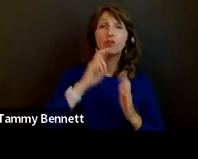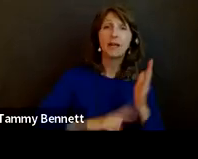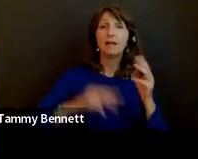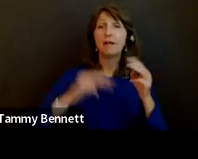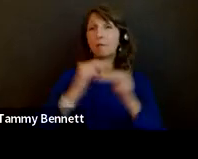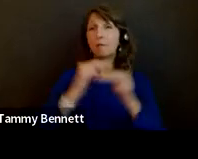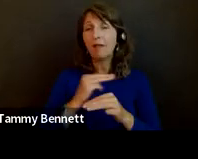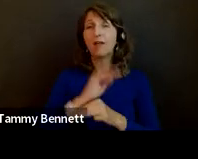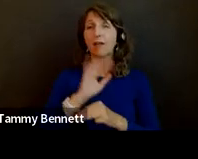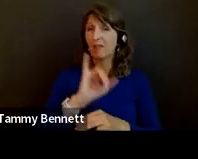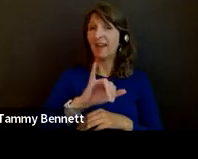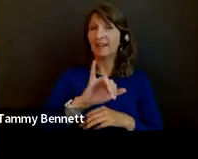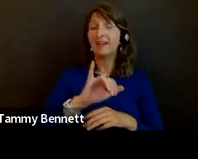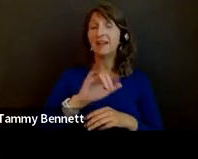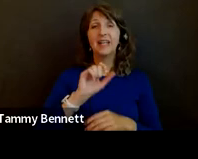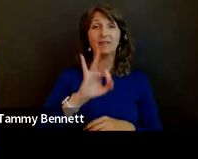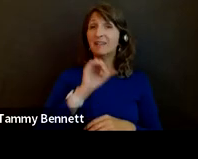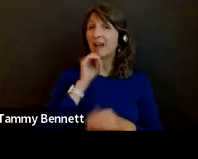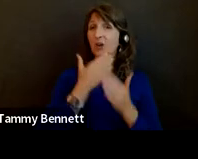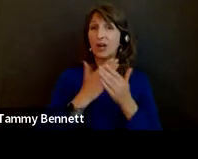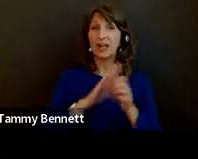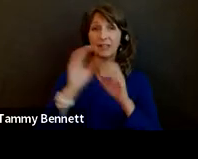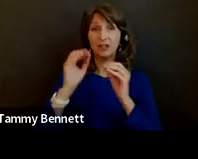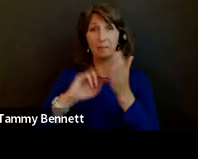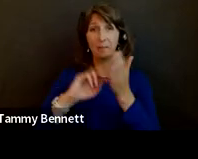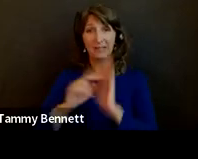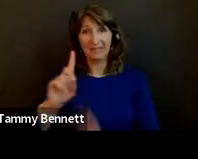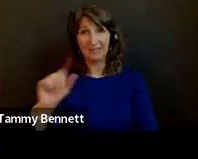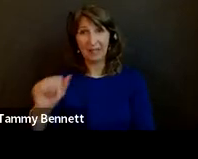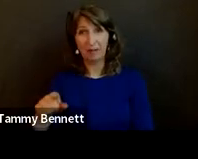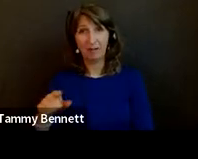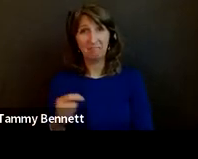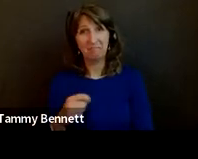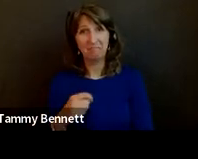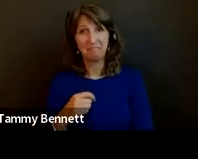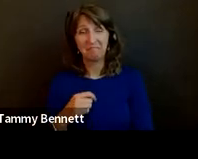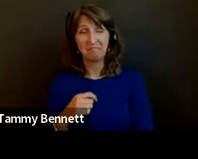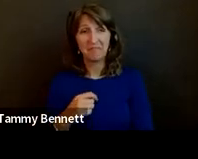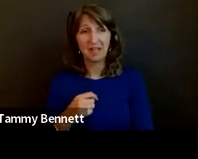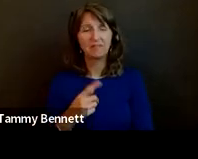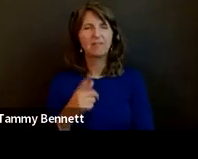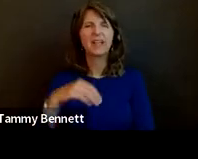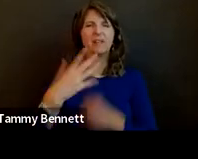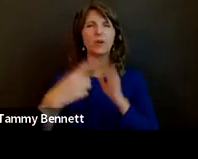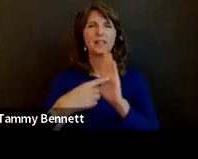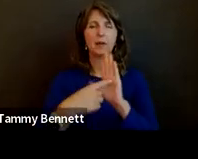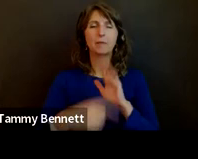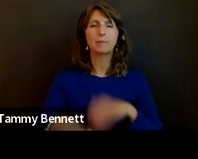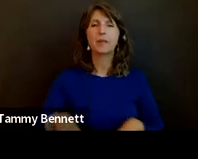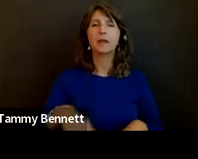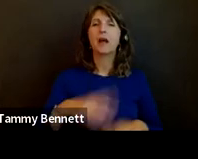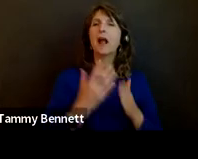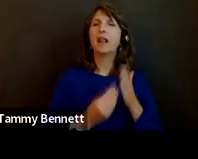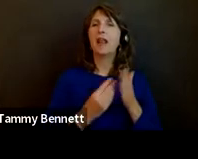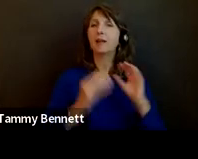an example that might make you kind of go, whoa, I didn't think about it like that. Lack of instruction in reading or